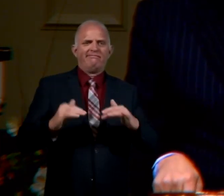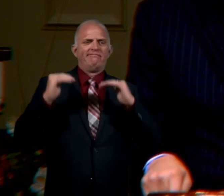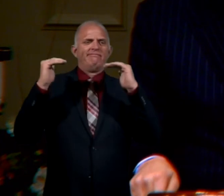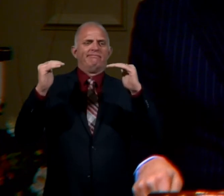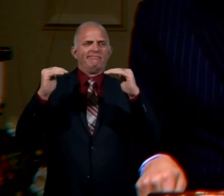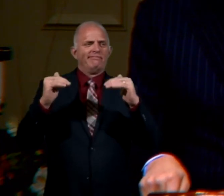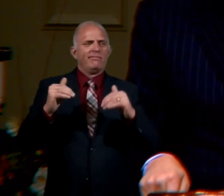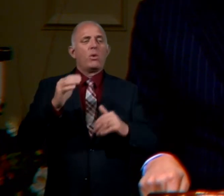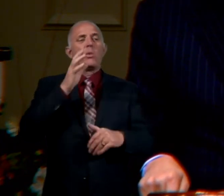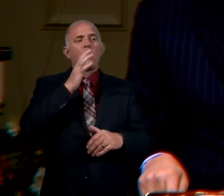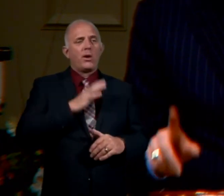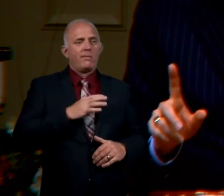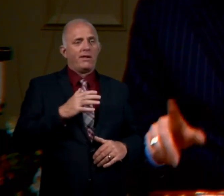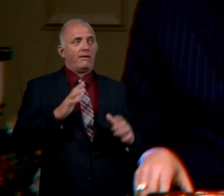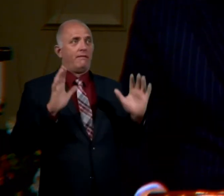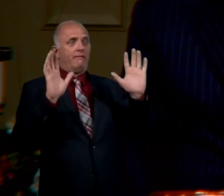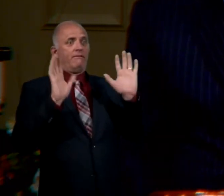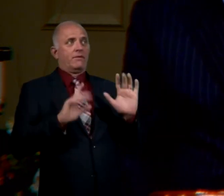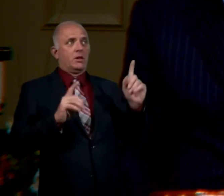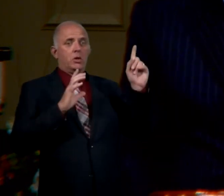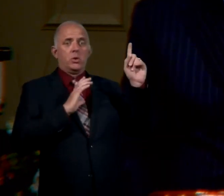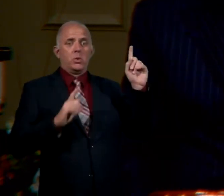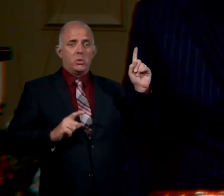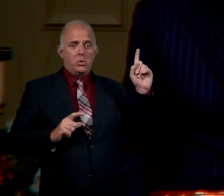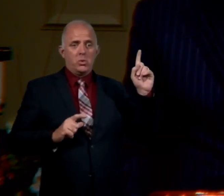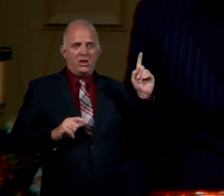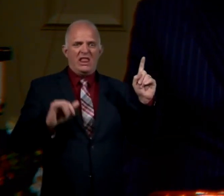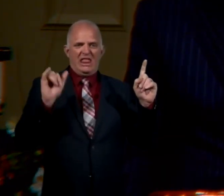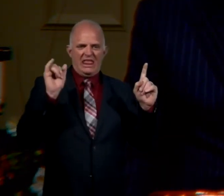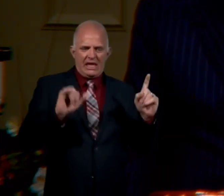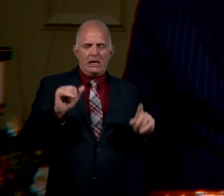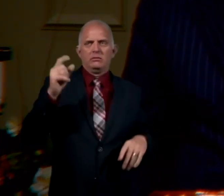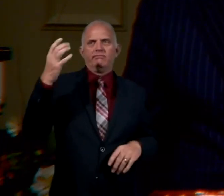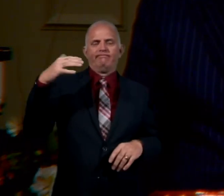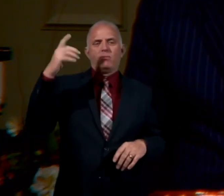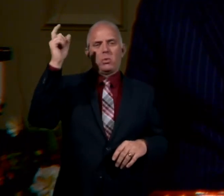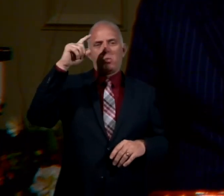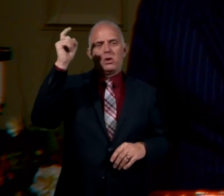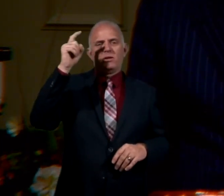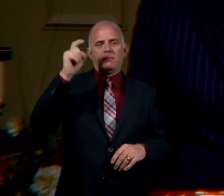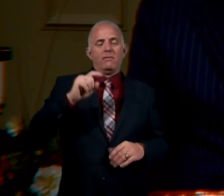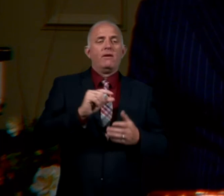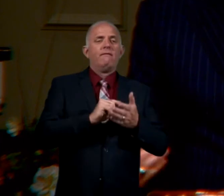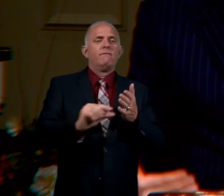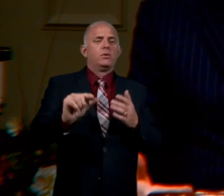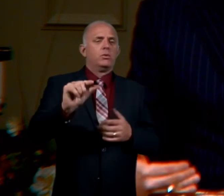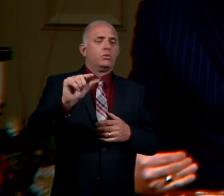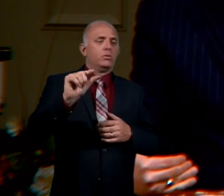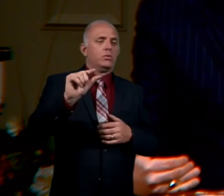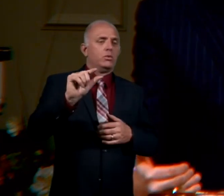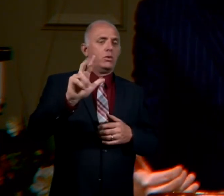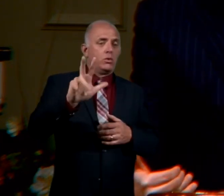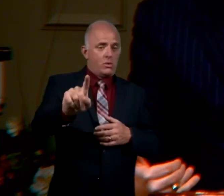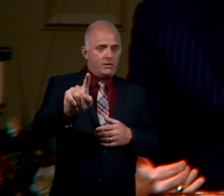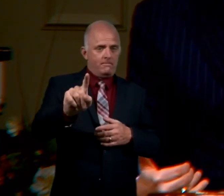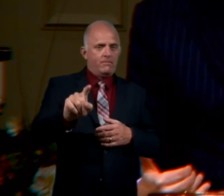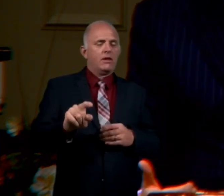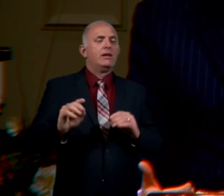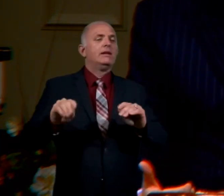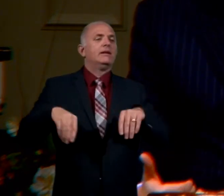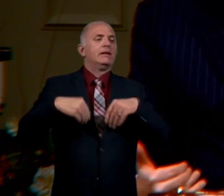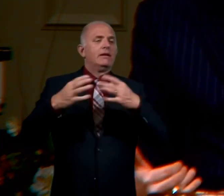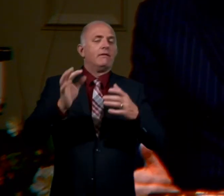feareth the Lord, recognizes God, that's a wise thing to do, shall be praised. Would you read verse 31 again with me? Give her the fruit of